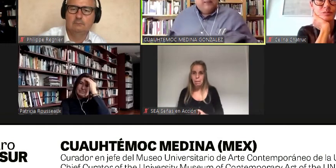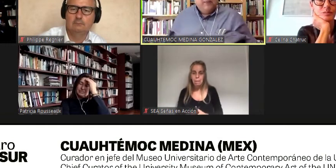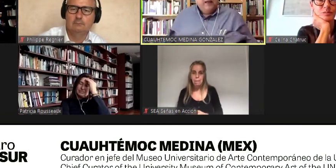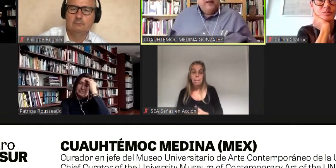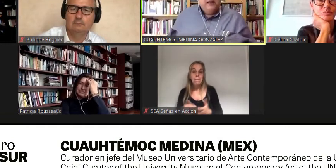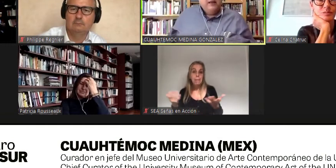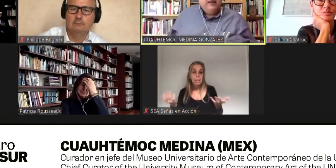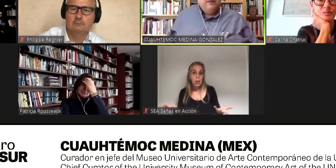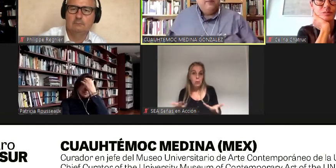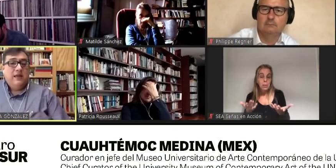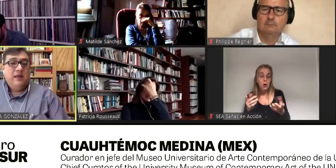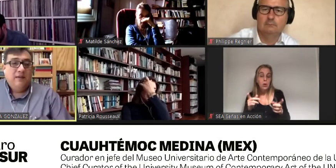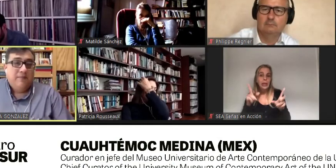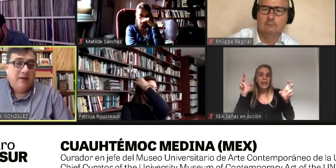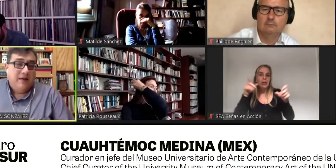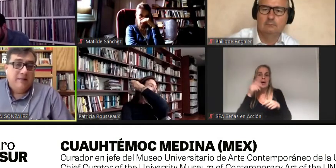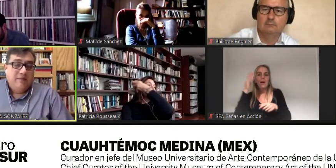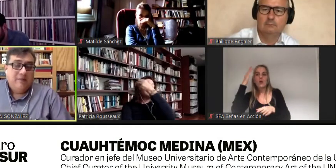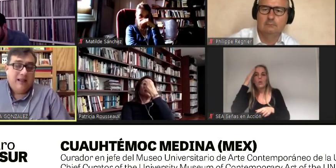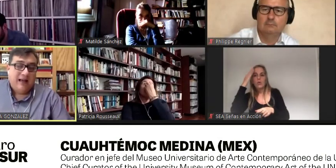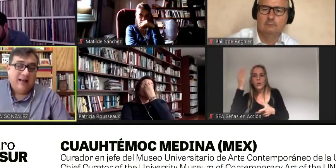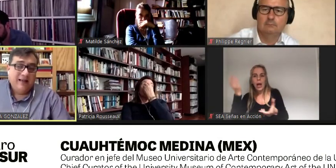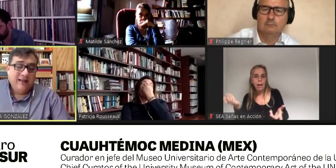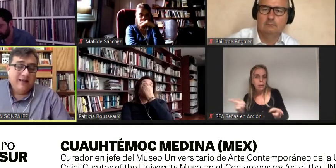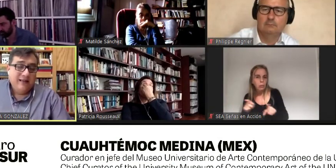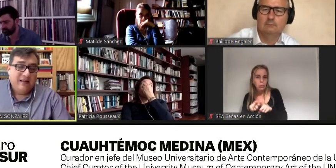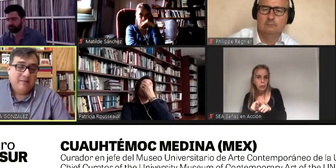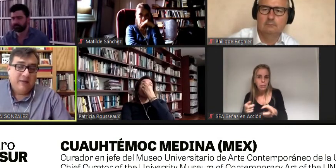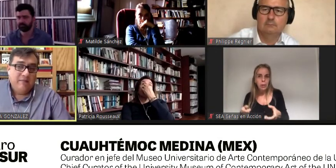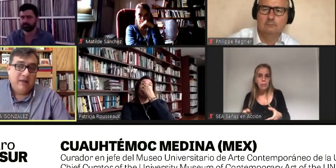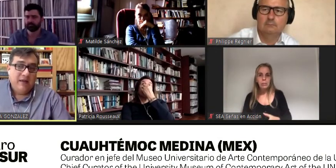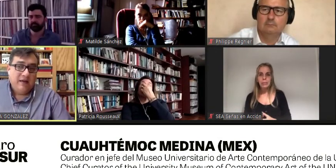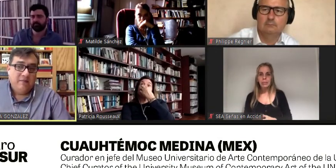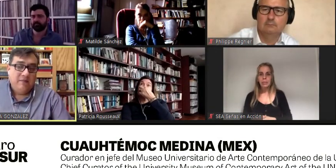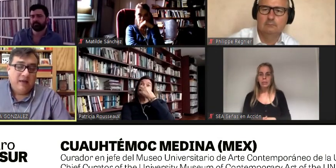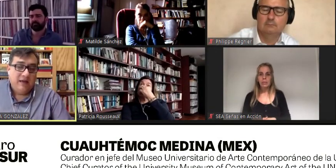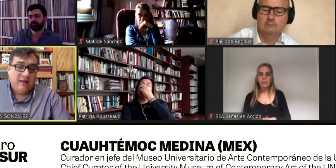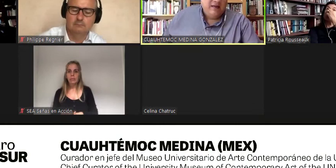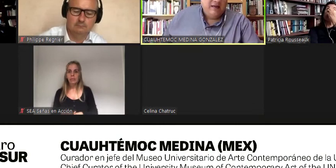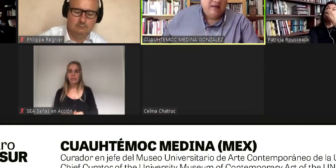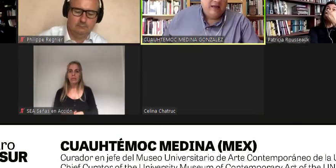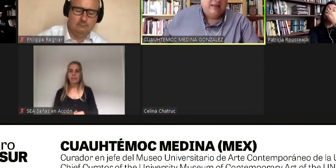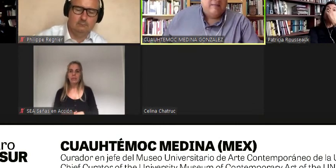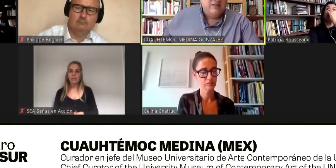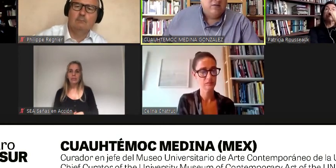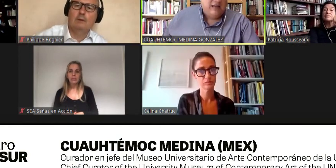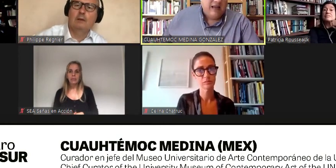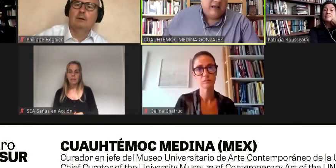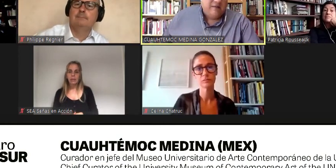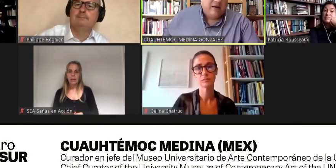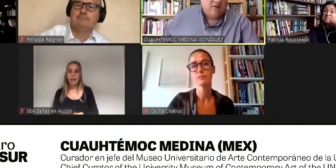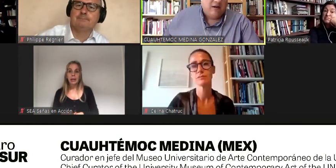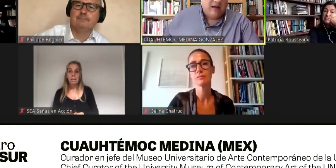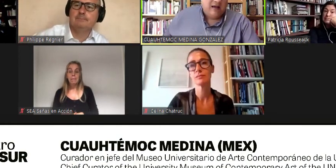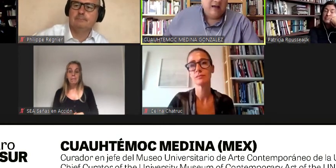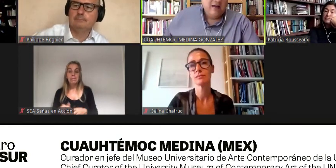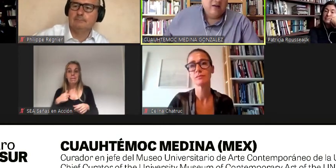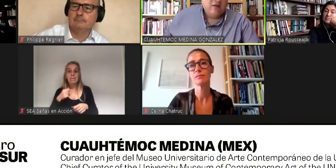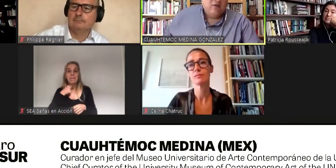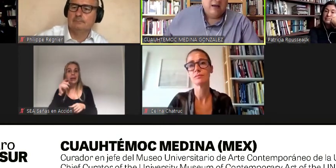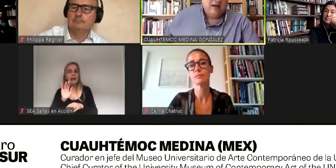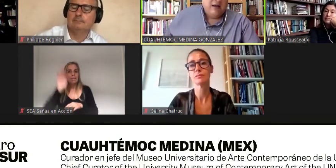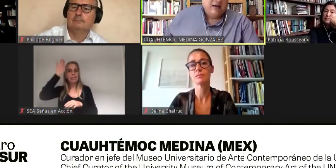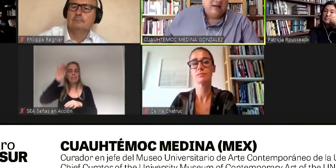repair. And what about us, cultural practitioners, so to speak?